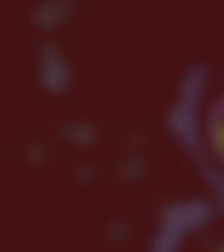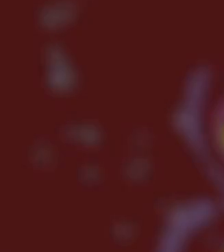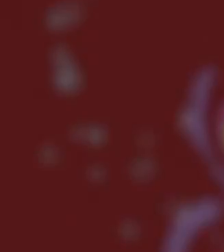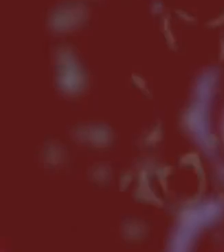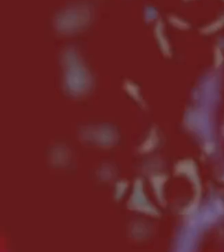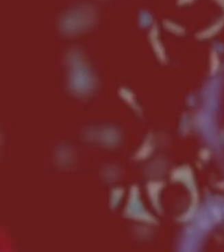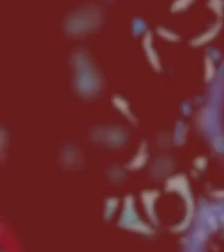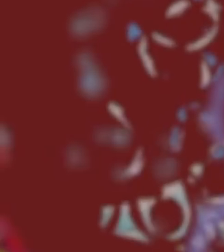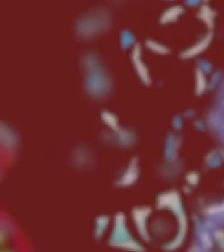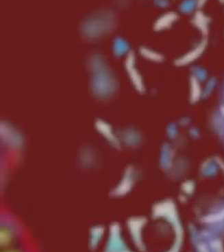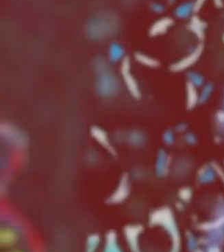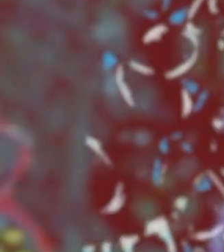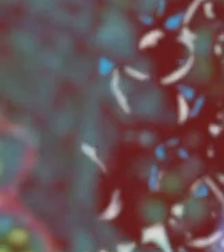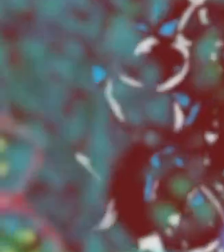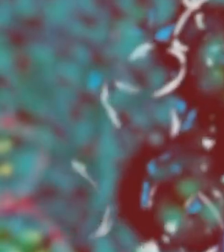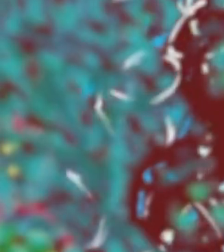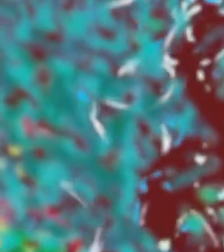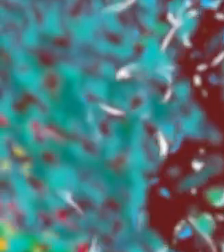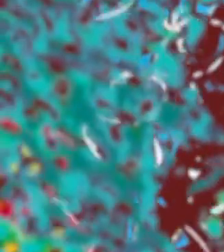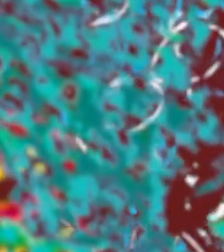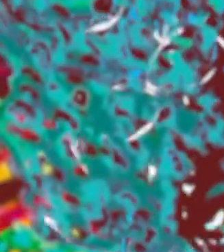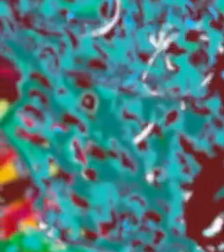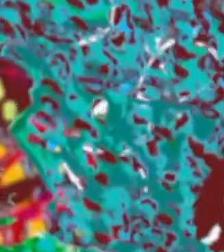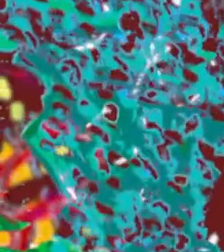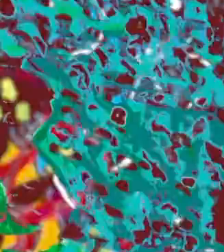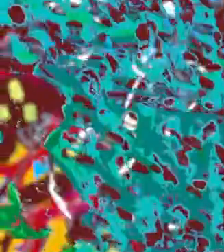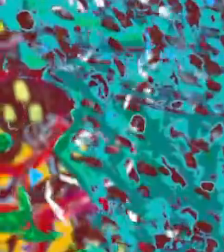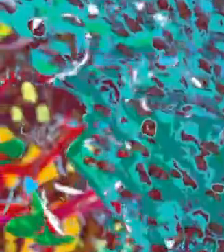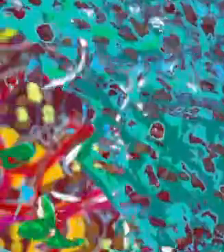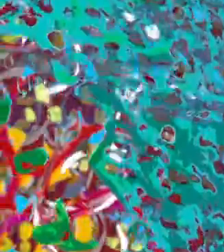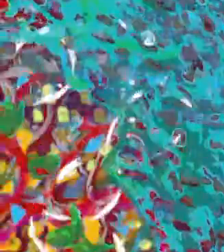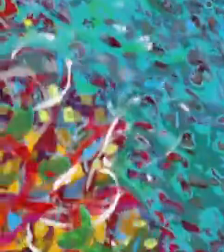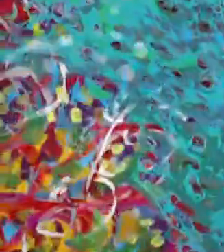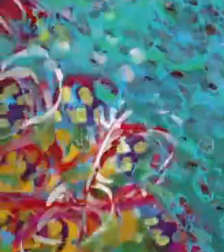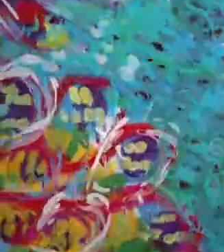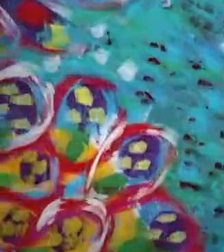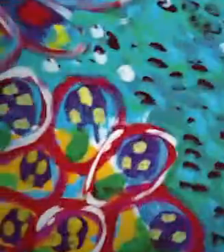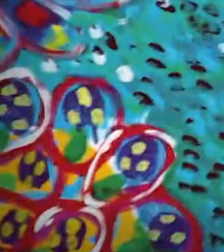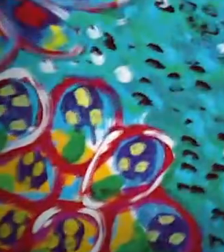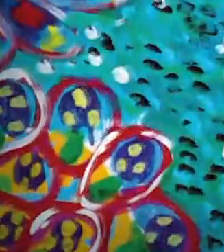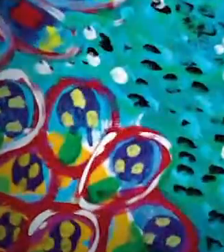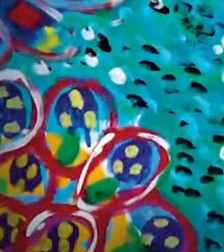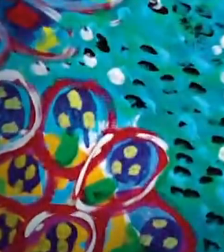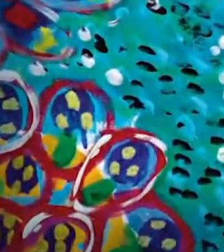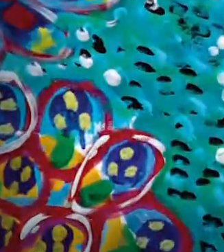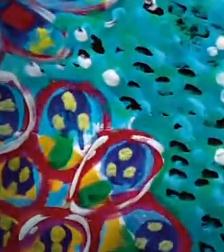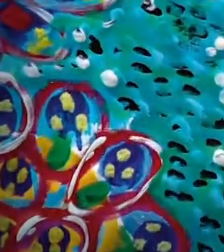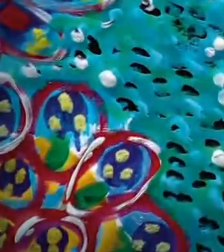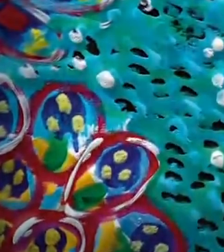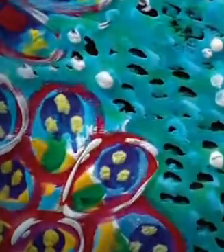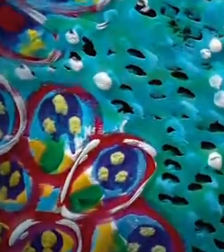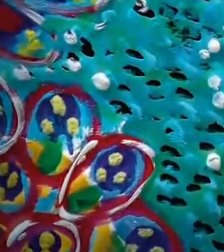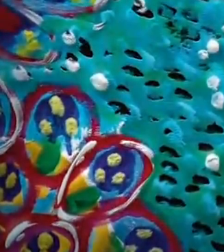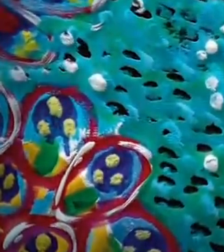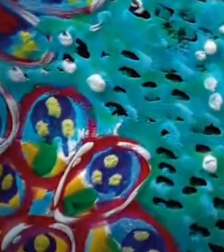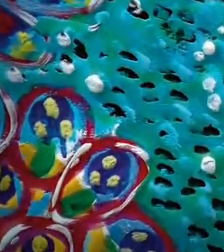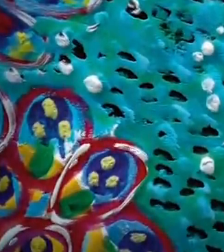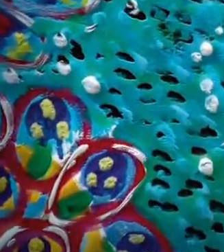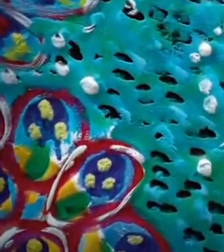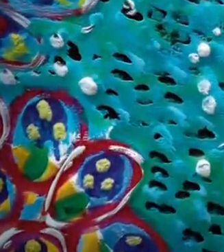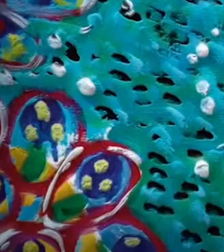You might like to compare the height or length or mass of some objects around your home. Then you will know